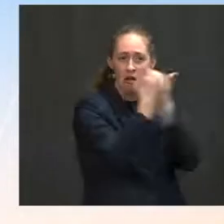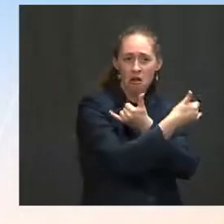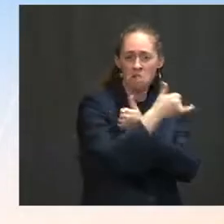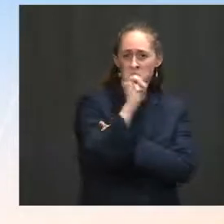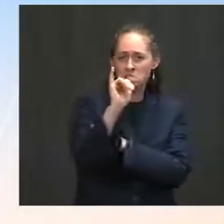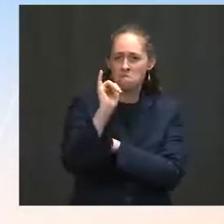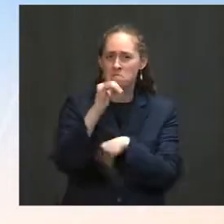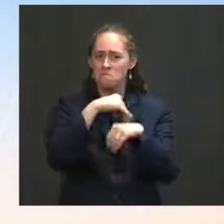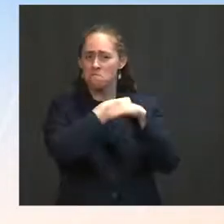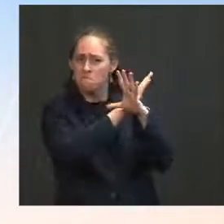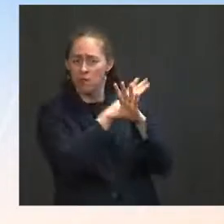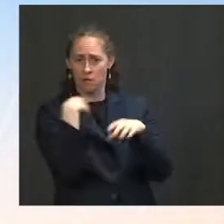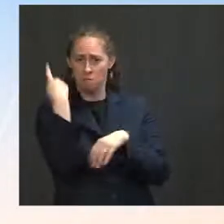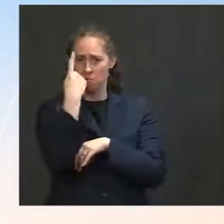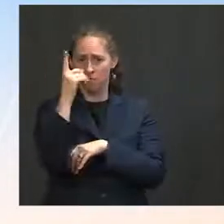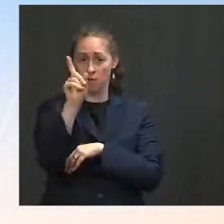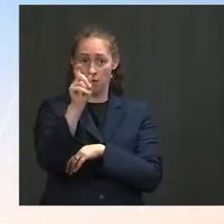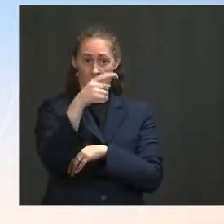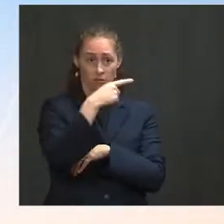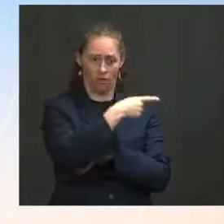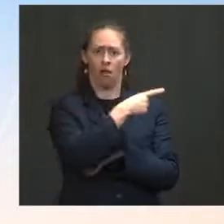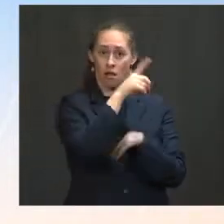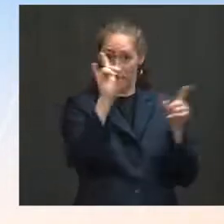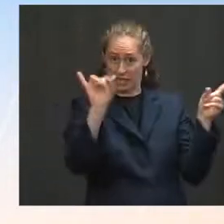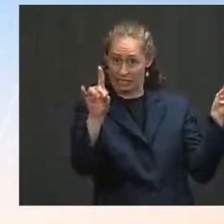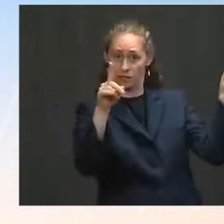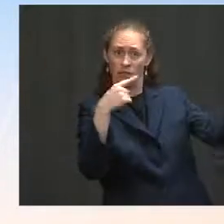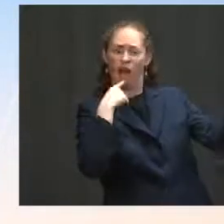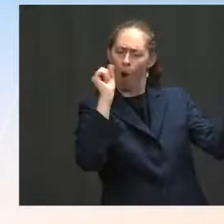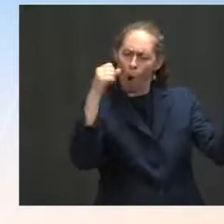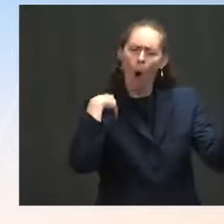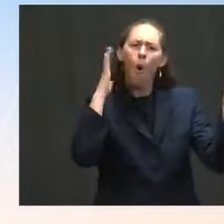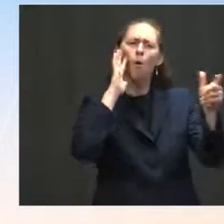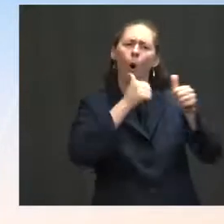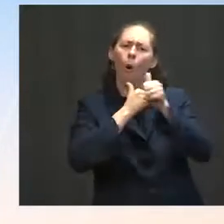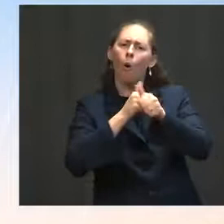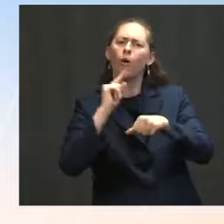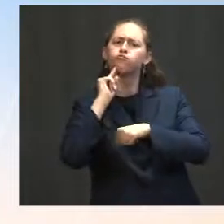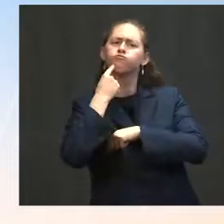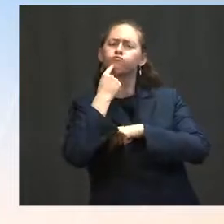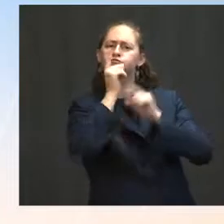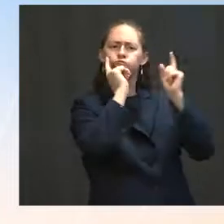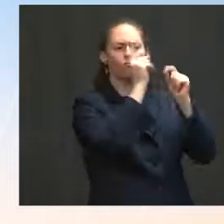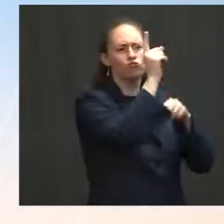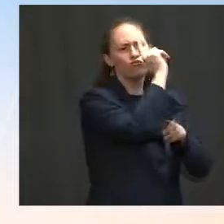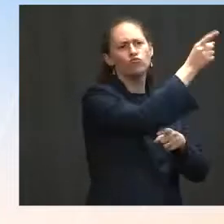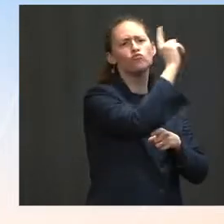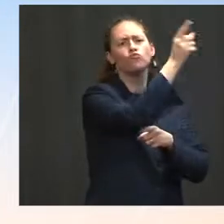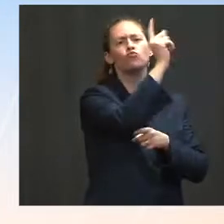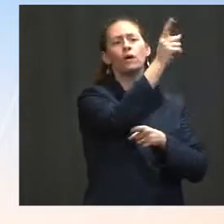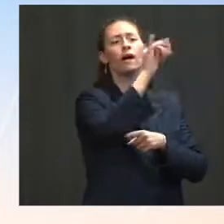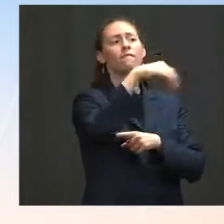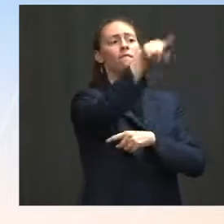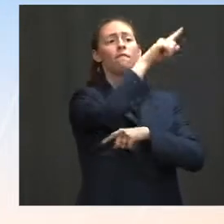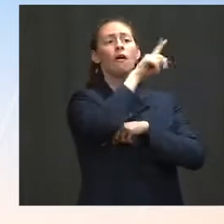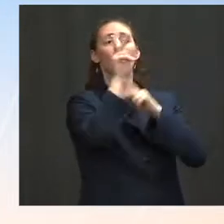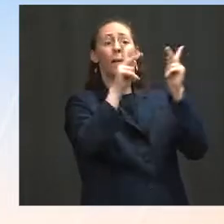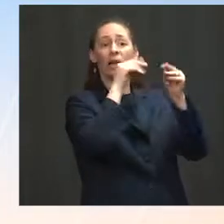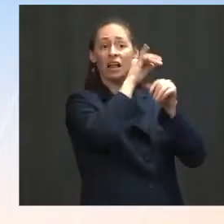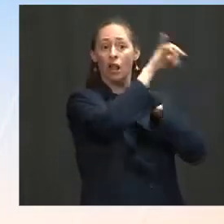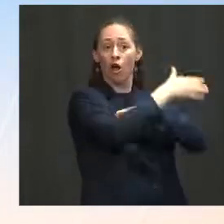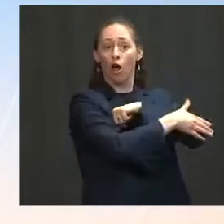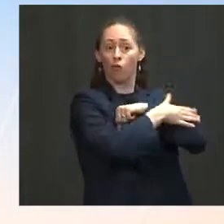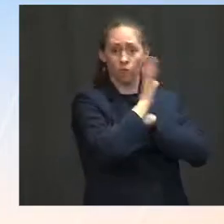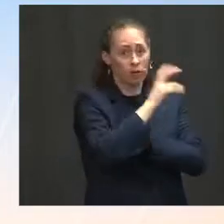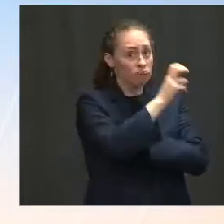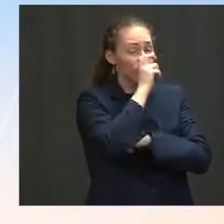fact crack down on cyber criminals that are in his country? Well, I'm not going to read out on behalf of the Kremlin. I will let them read out their own,